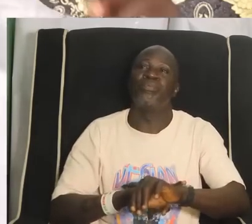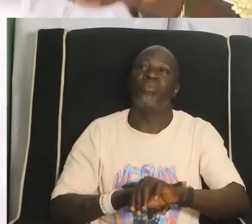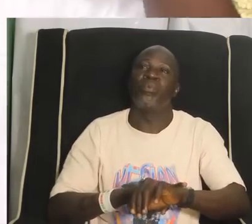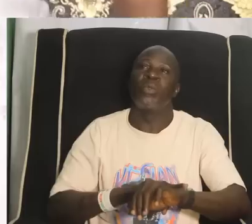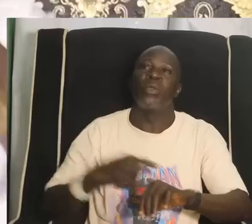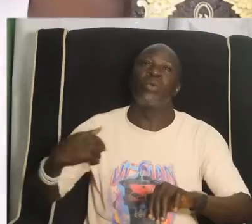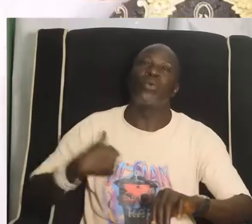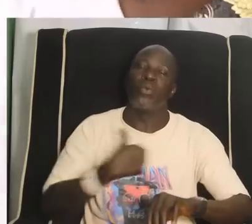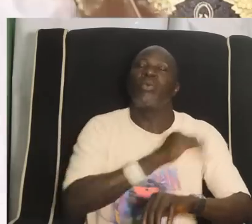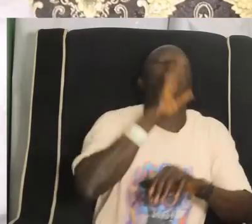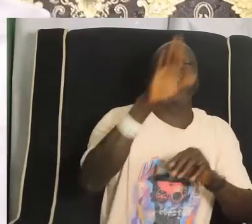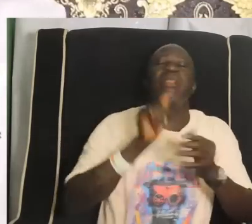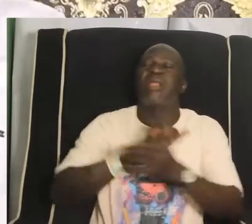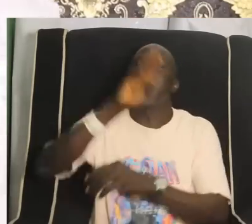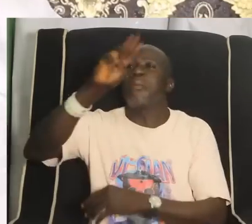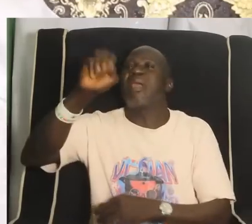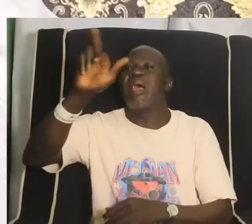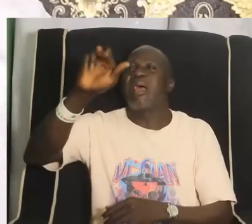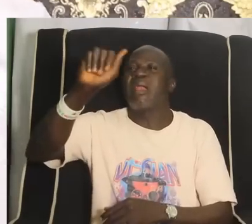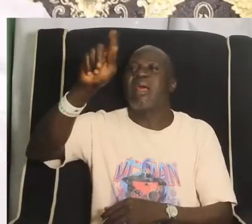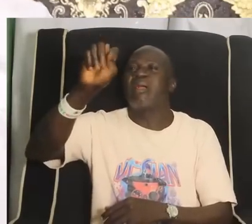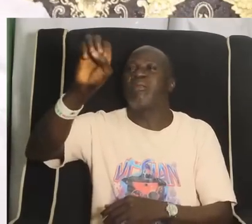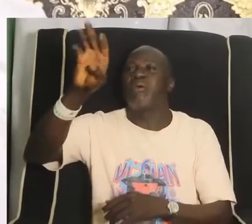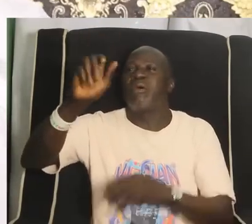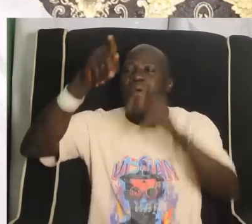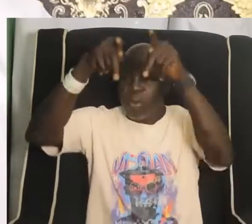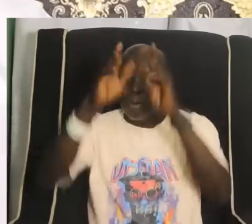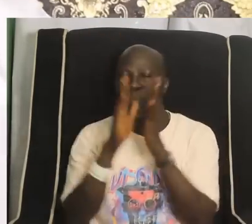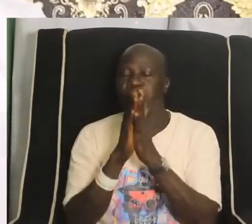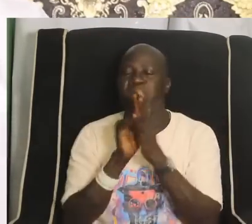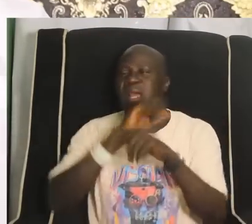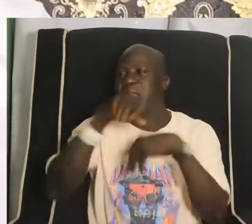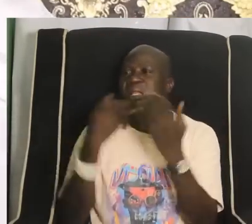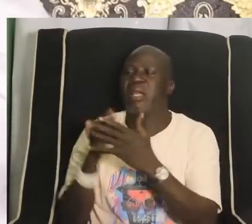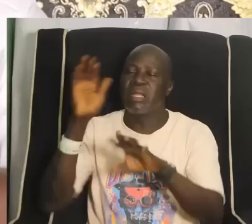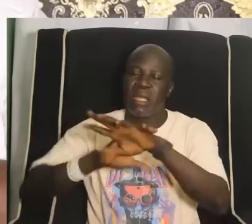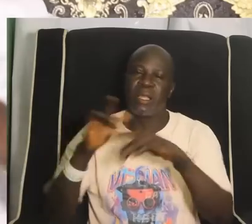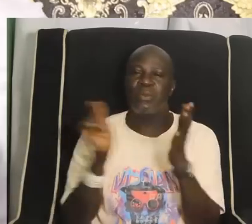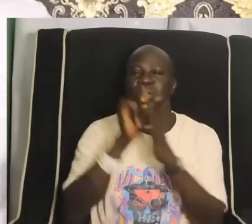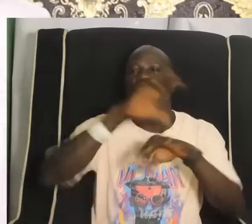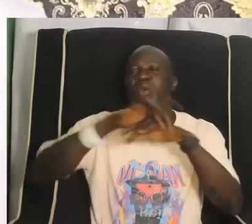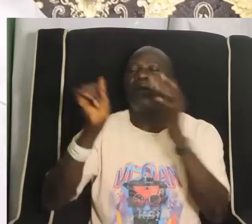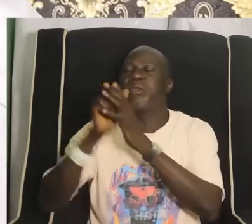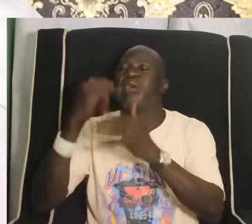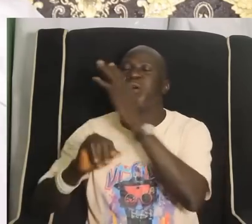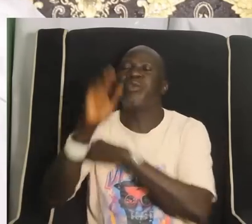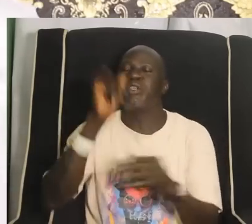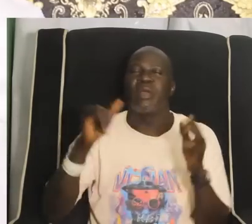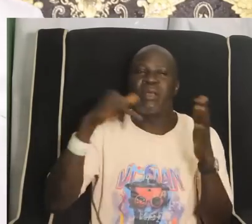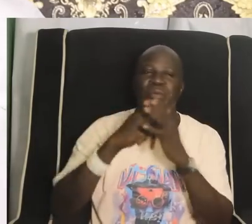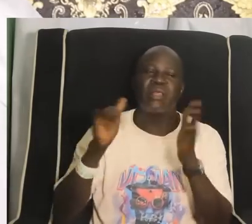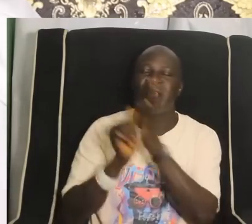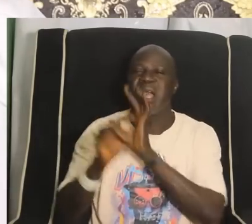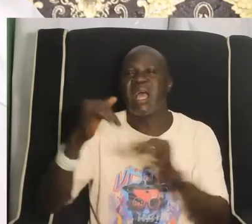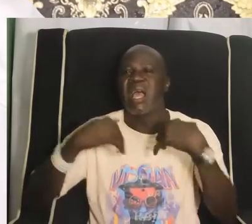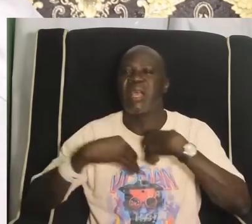the marathon prayer. Will be in marathon prayer. As for prayer, in the name of Jesus. Oh, Lord, even if we have it, God, you